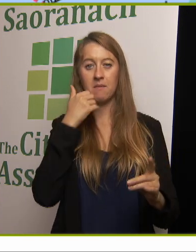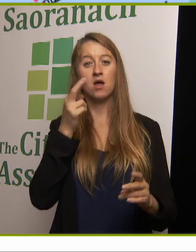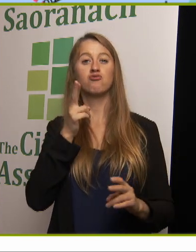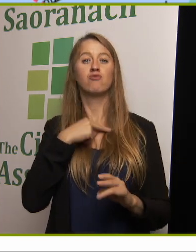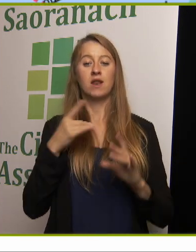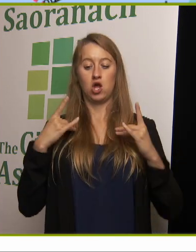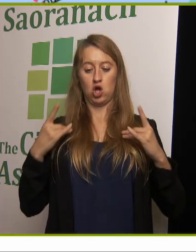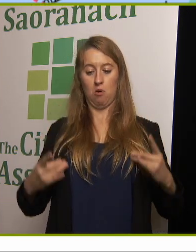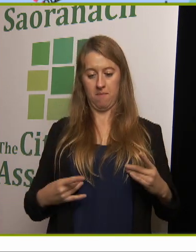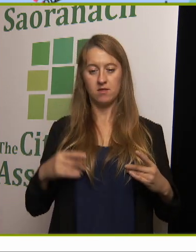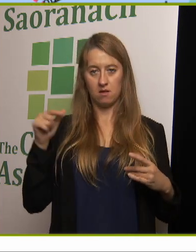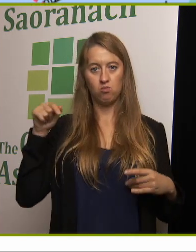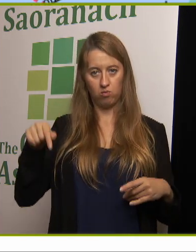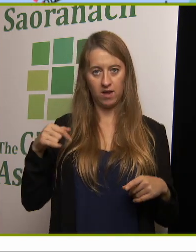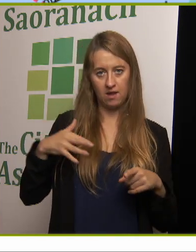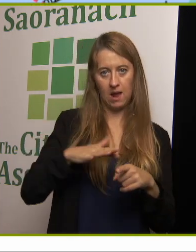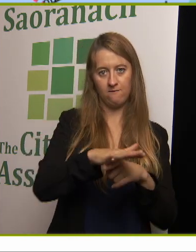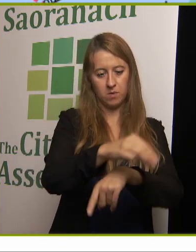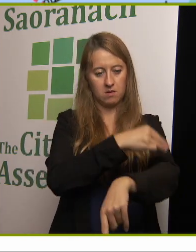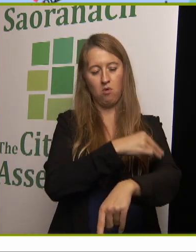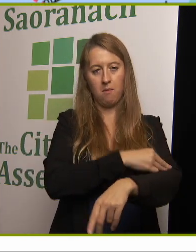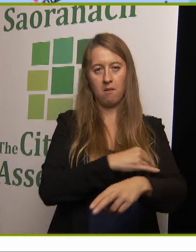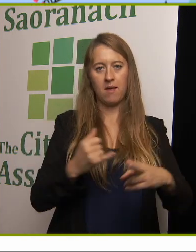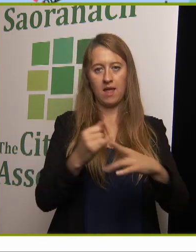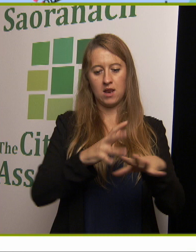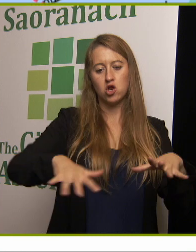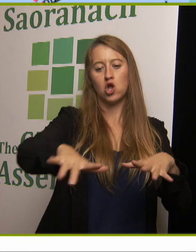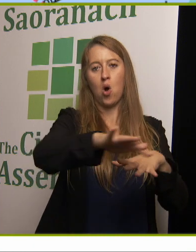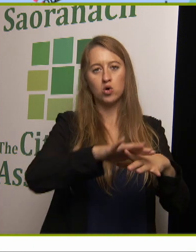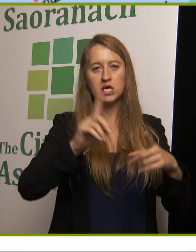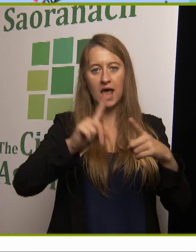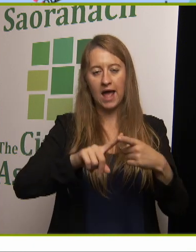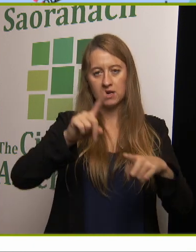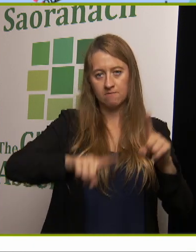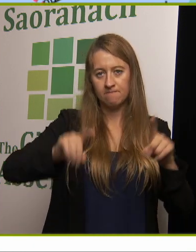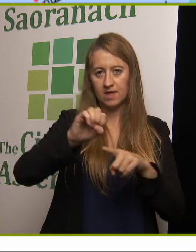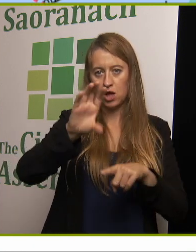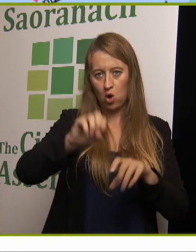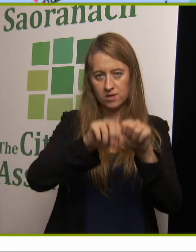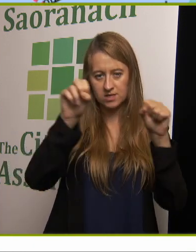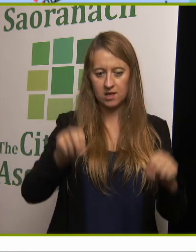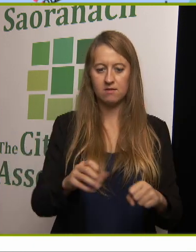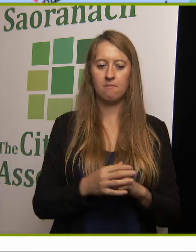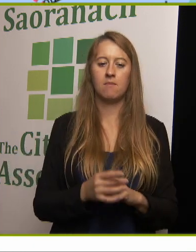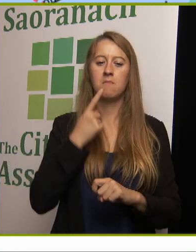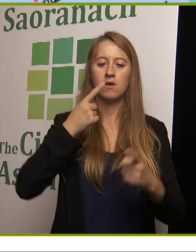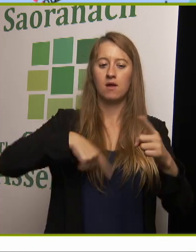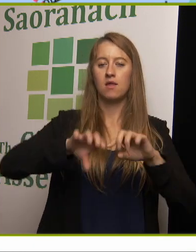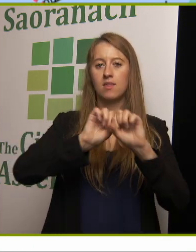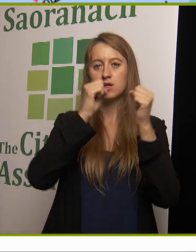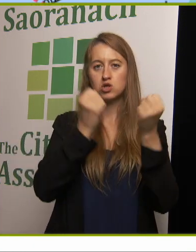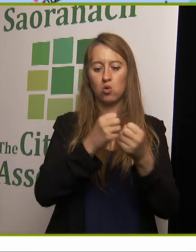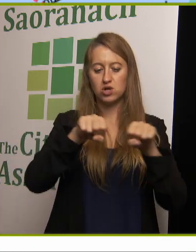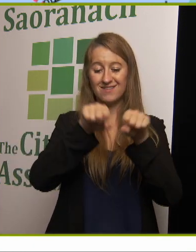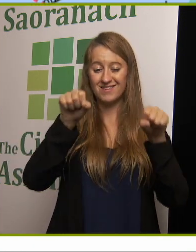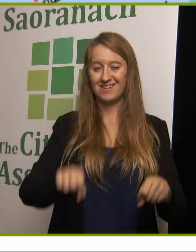problems that we have with biodiversity in the oceans. And ultimately, our social system and the ecological system,